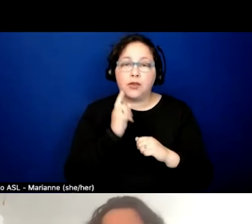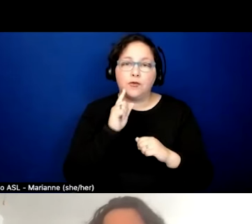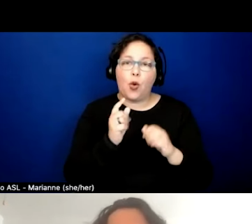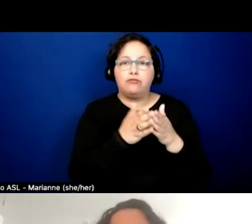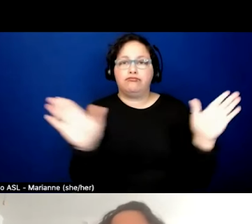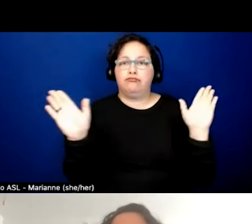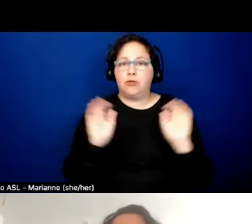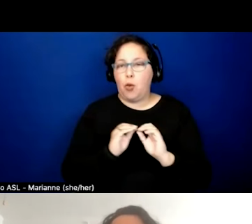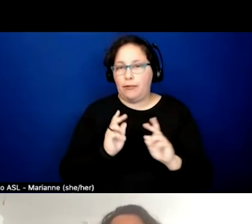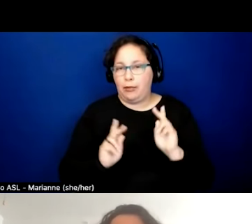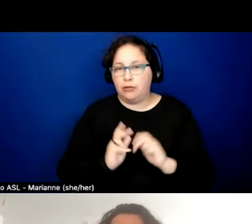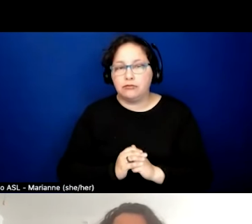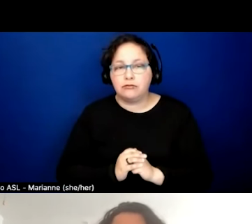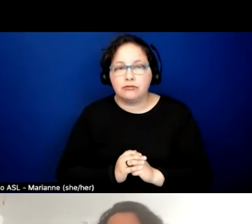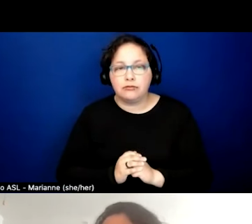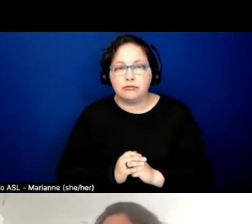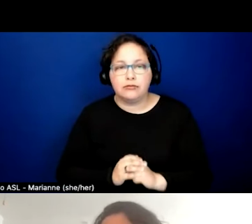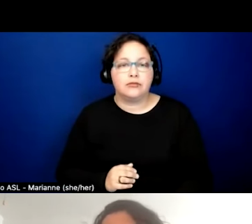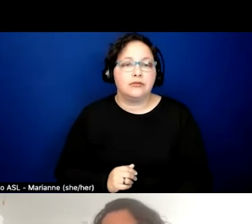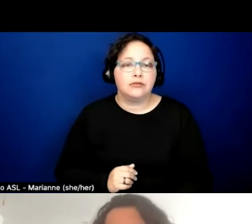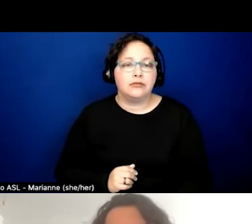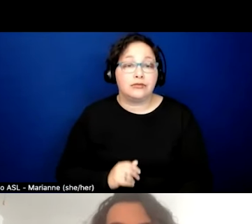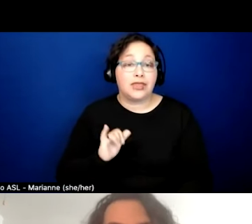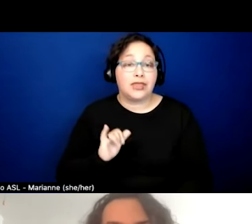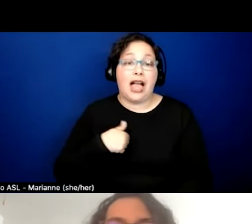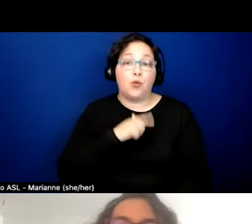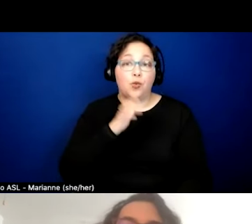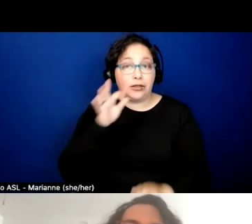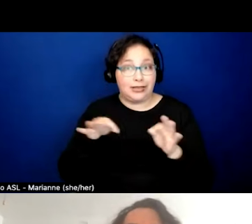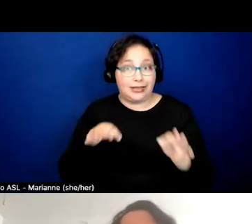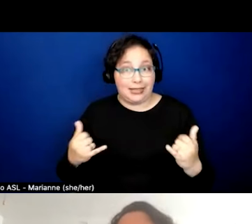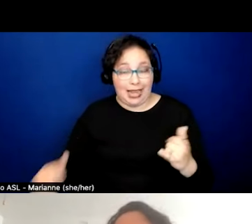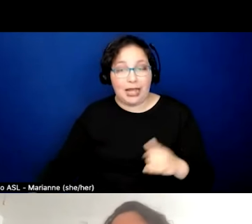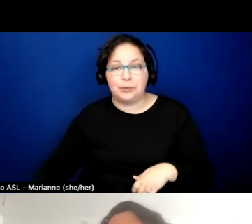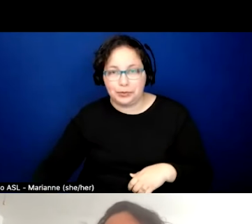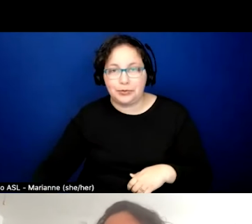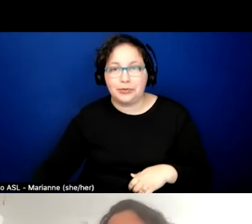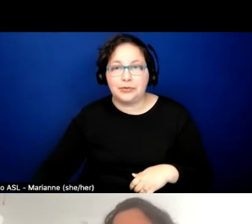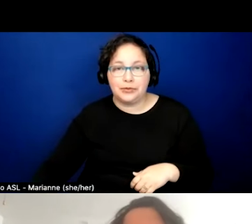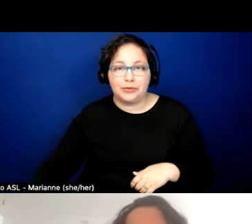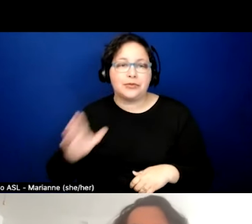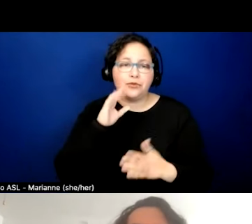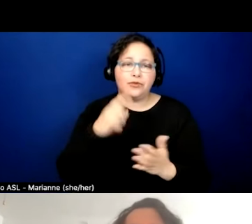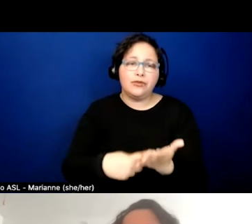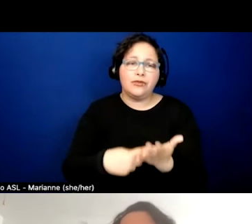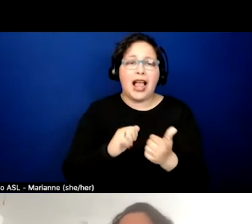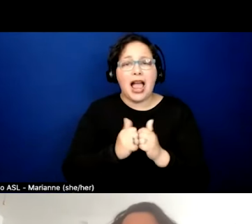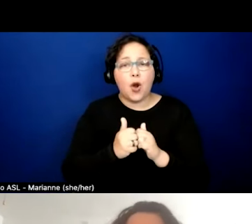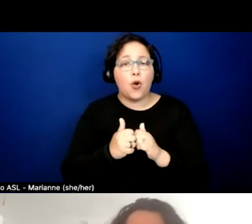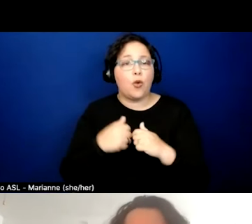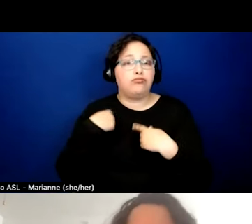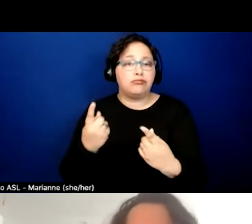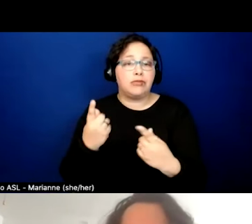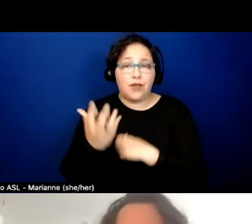people. And that is actually what I'm going to talk about today. I'm going to talk about how over the past 5 years,